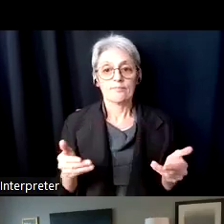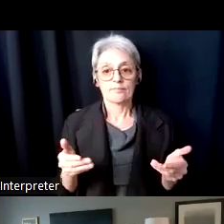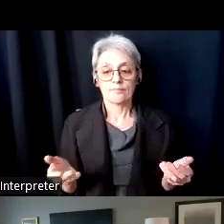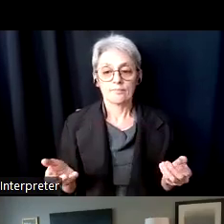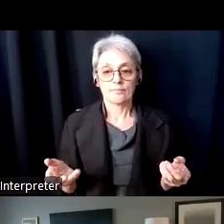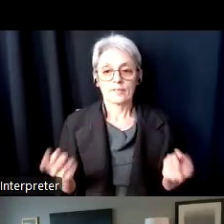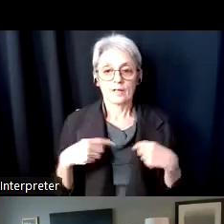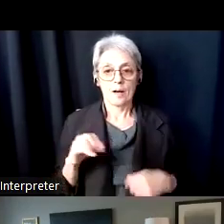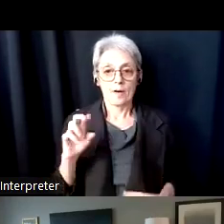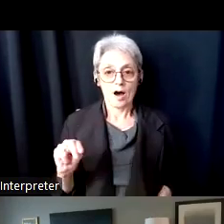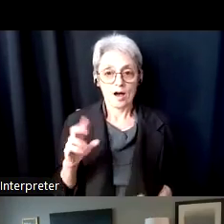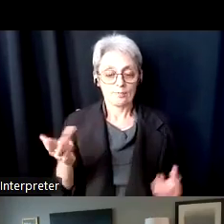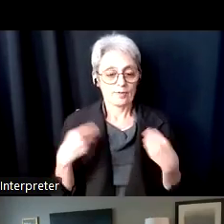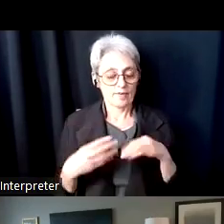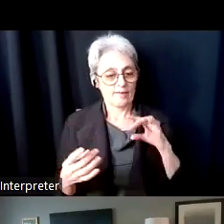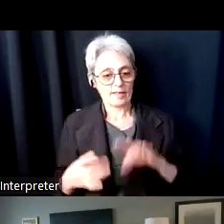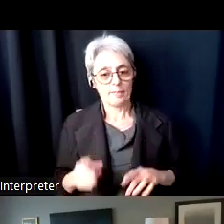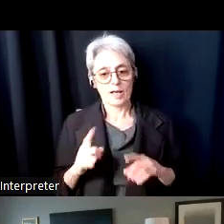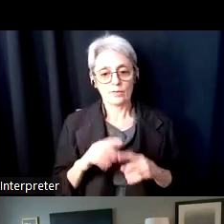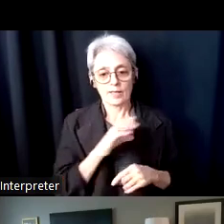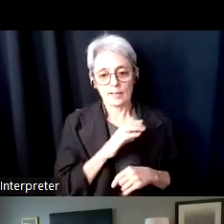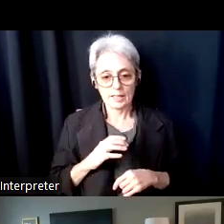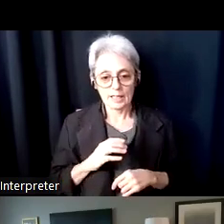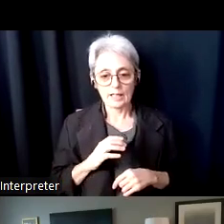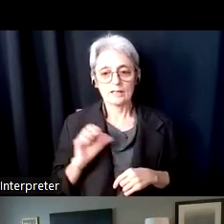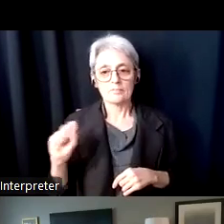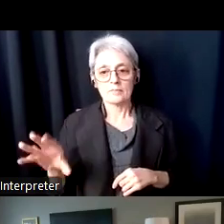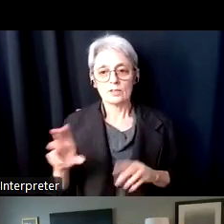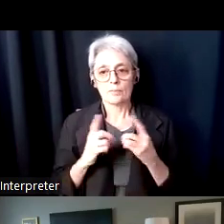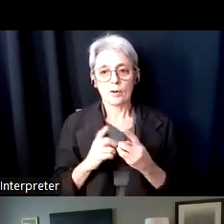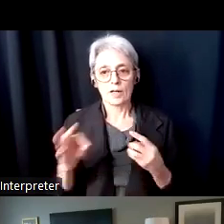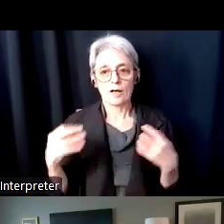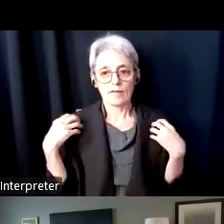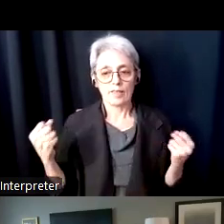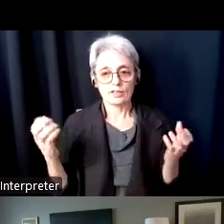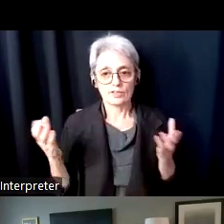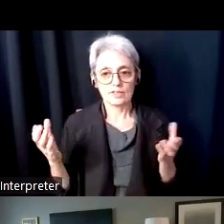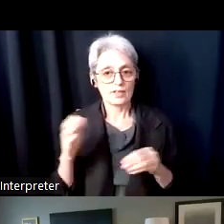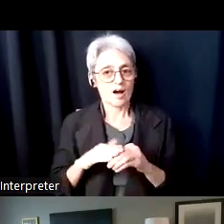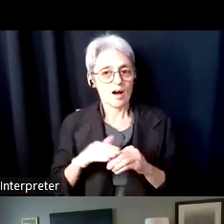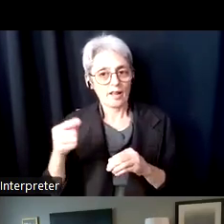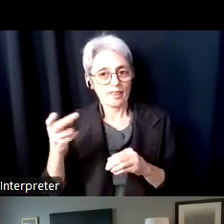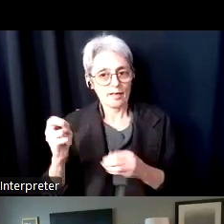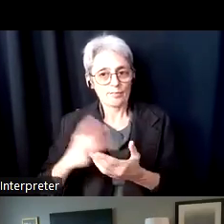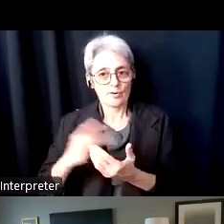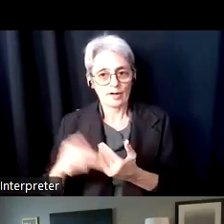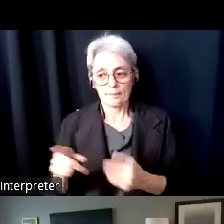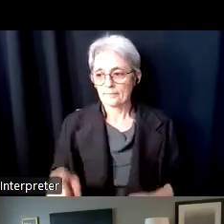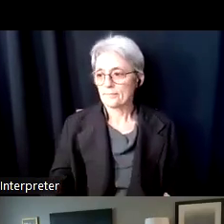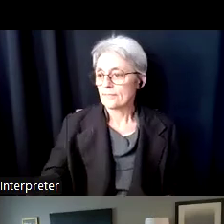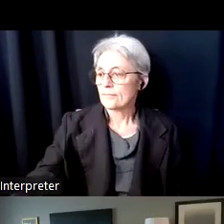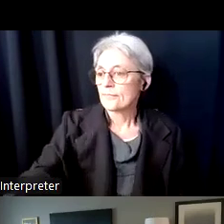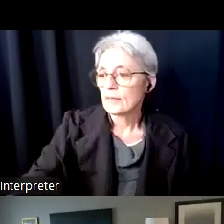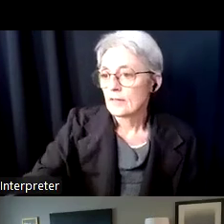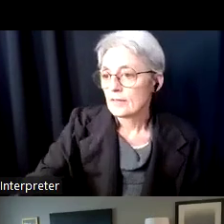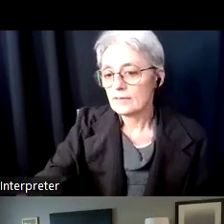provide feedback to the committee and to the Department of Health Services on the program. I will now pass this